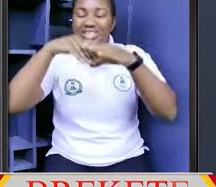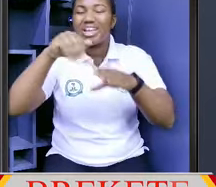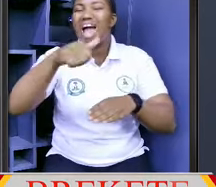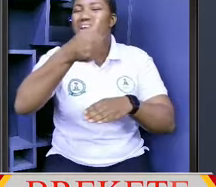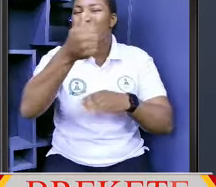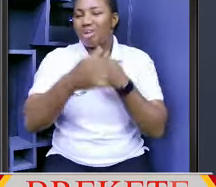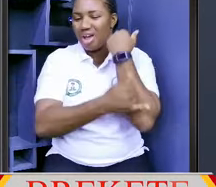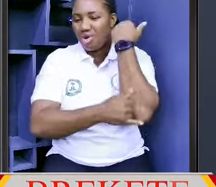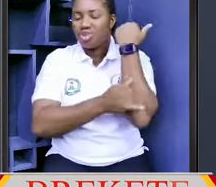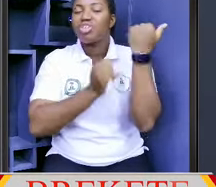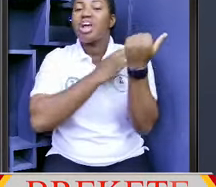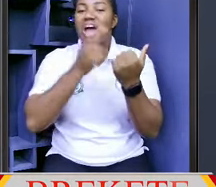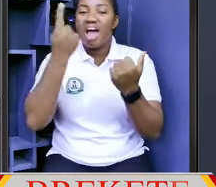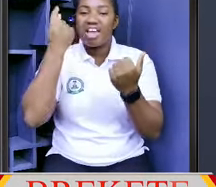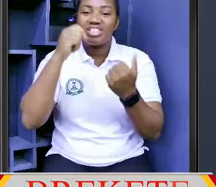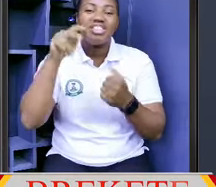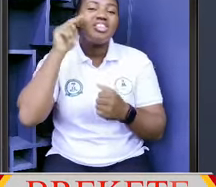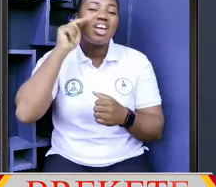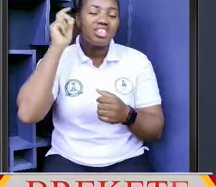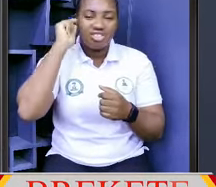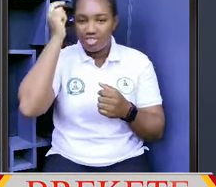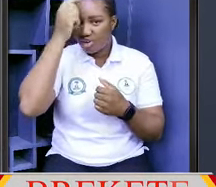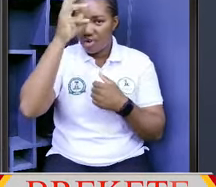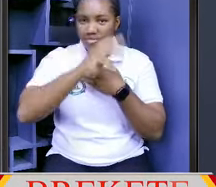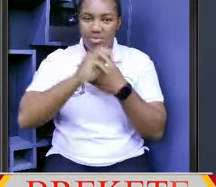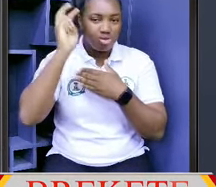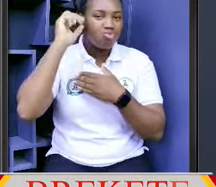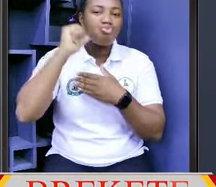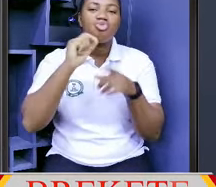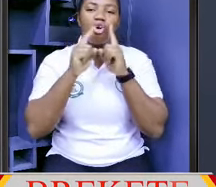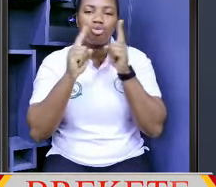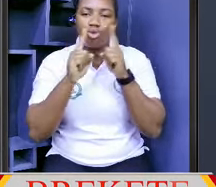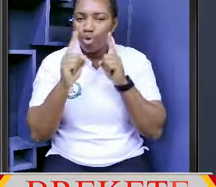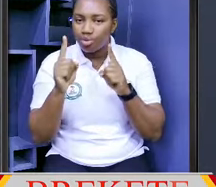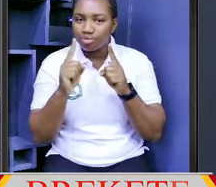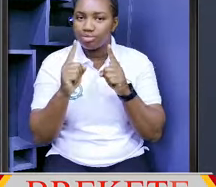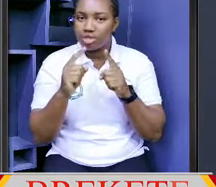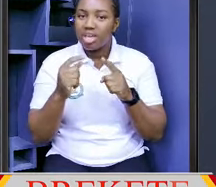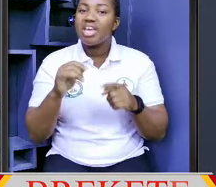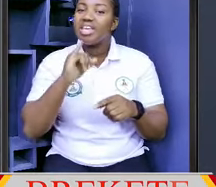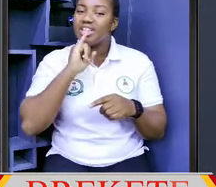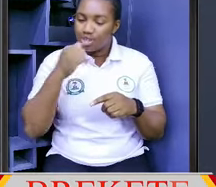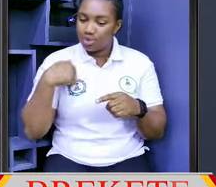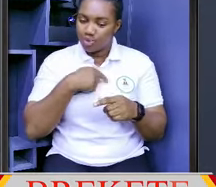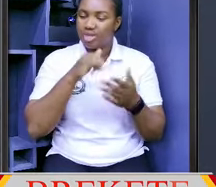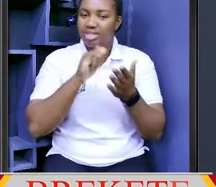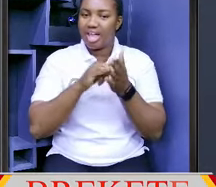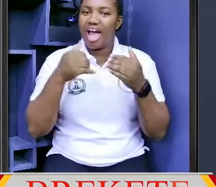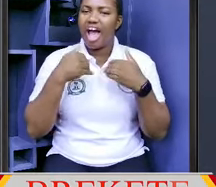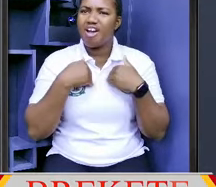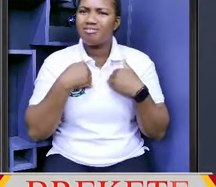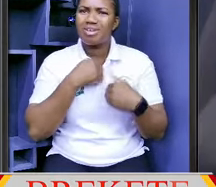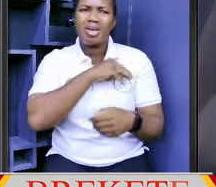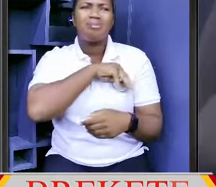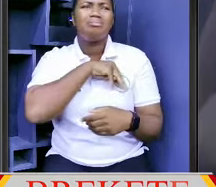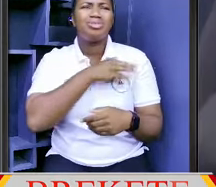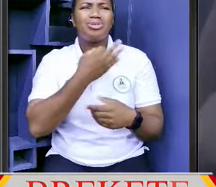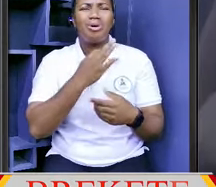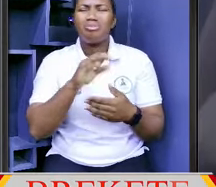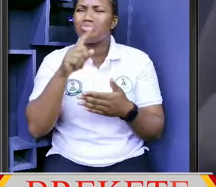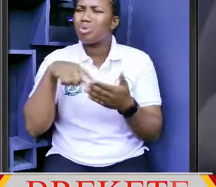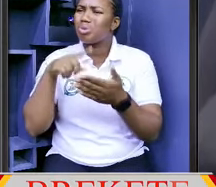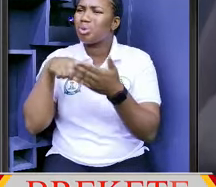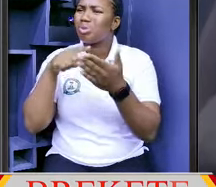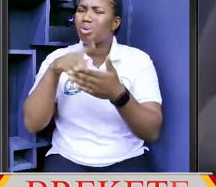country, and the Nigerian government no go talk. Yes. Now we even get a ministry, something diaspora